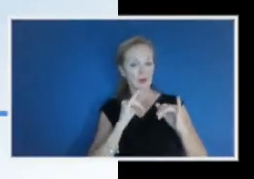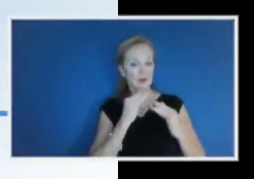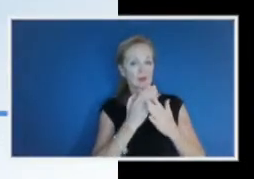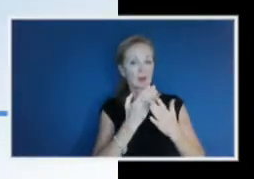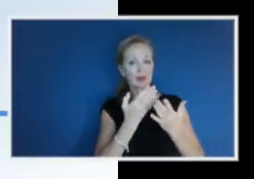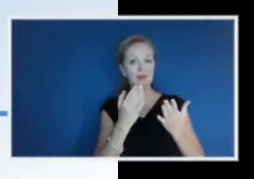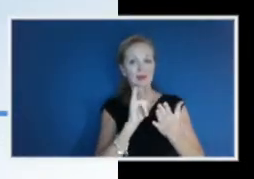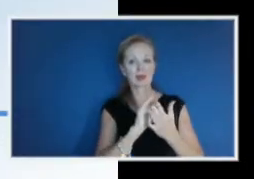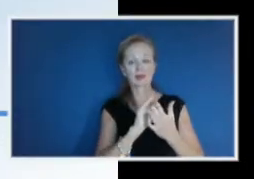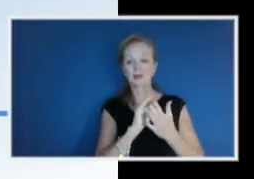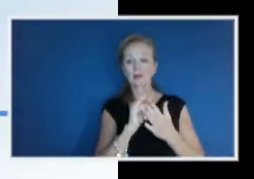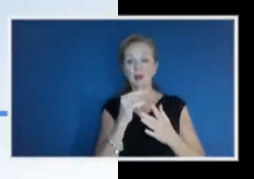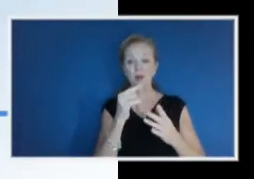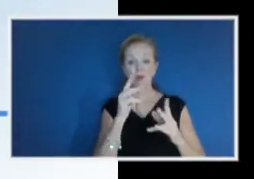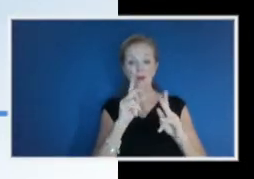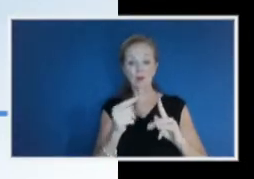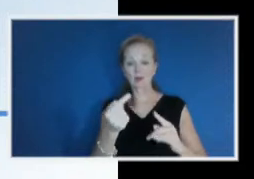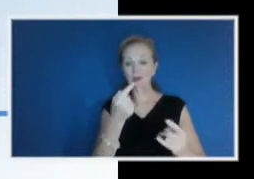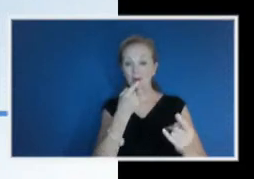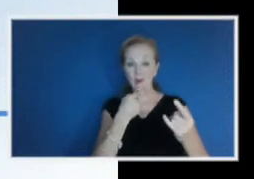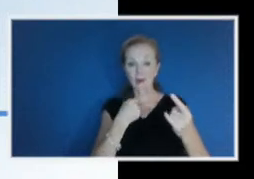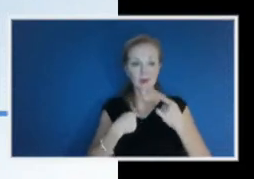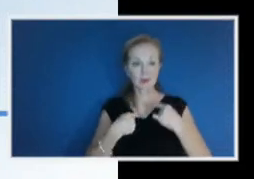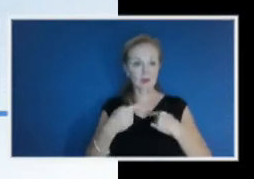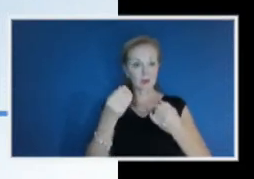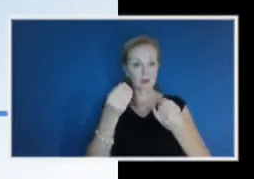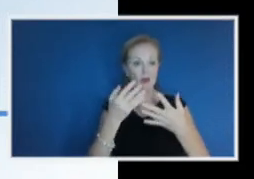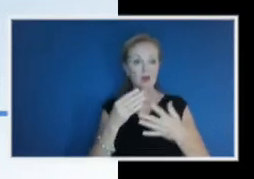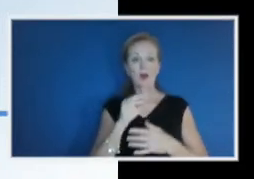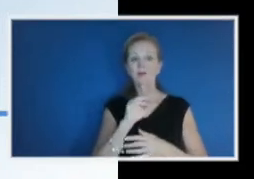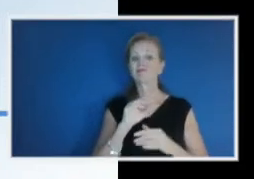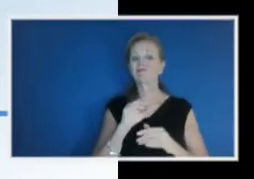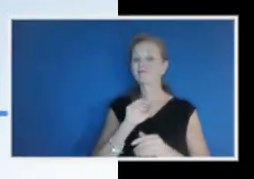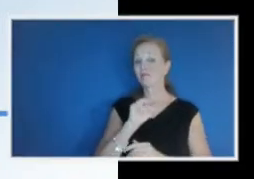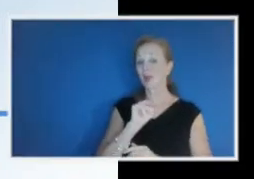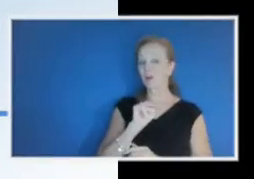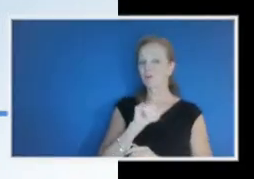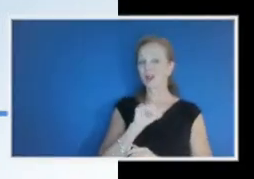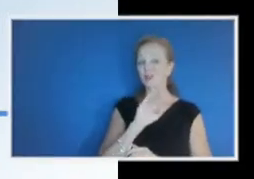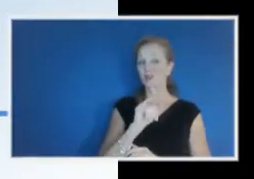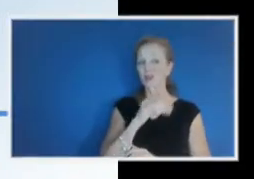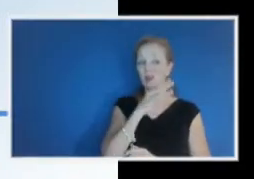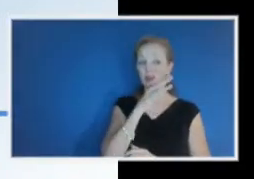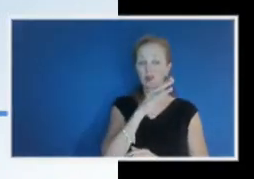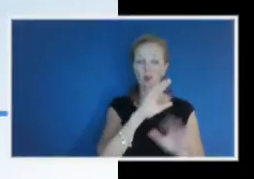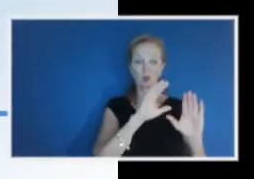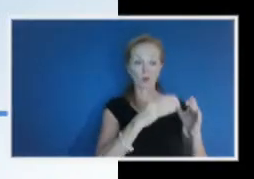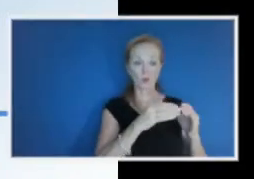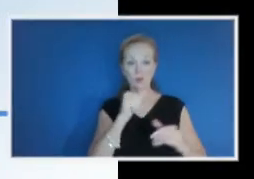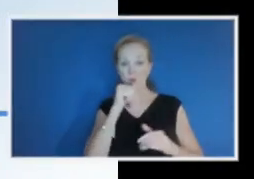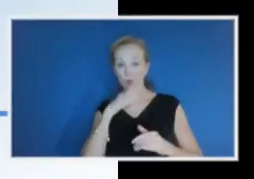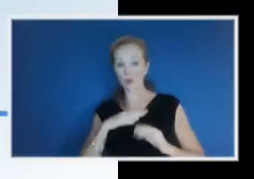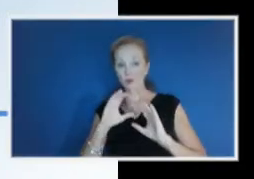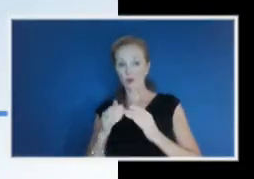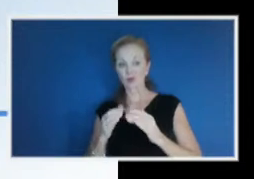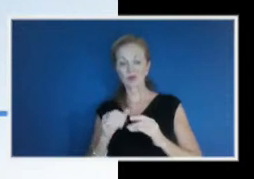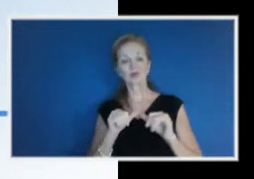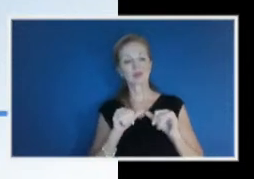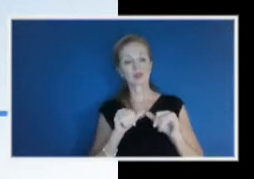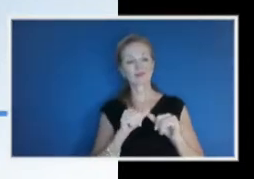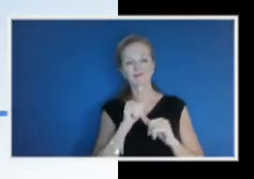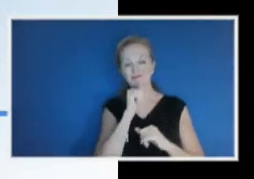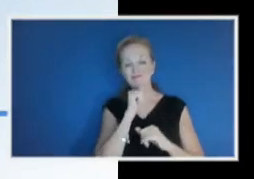us. Unfortunately, that minorities and women still suffer from biased perceptions about their qualifications and their competency, that being